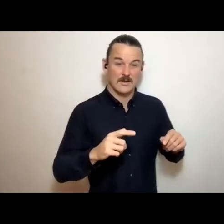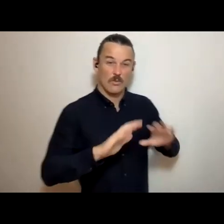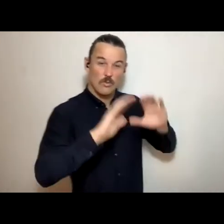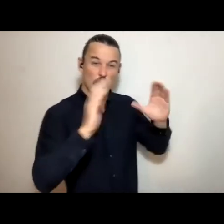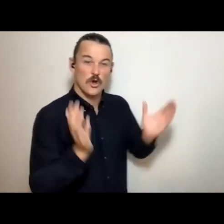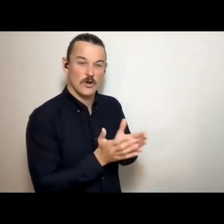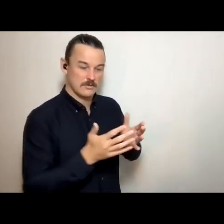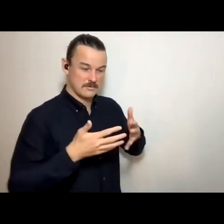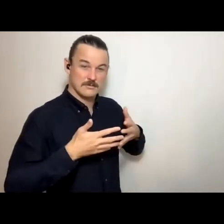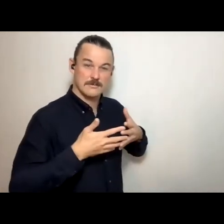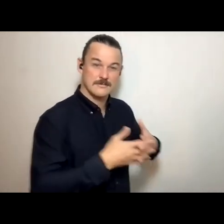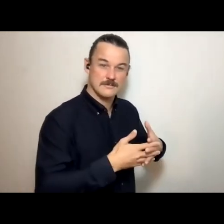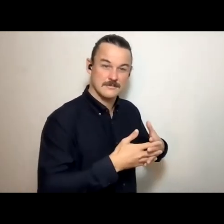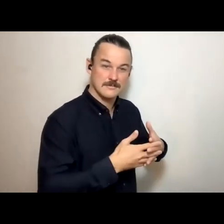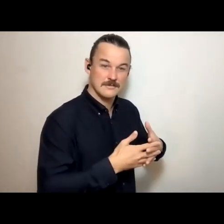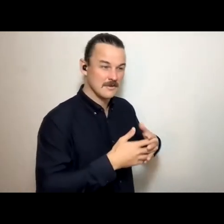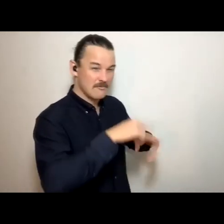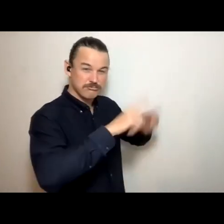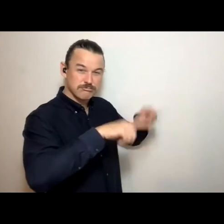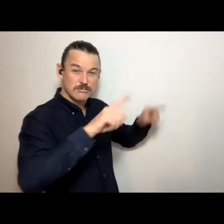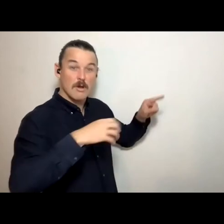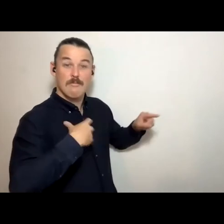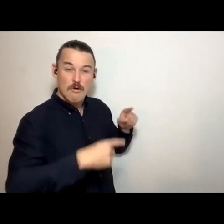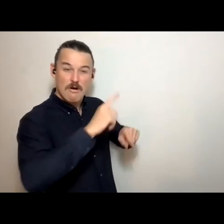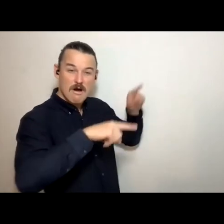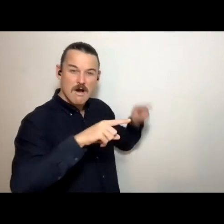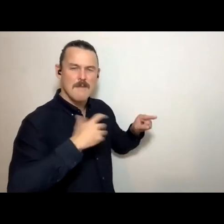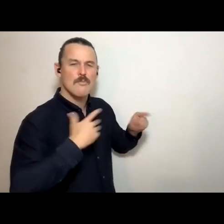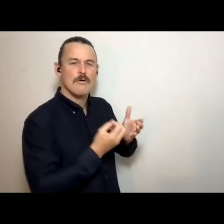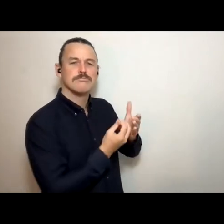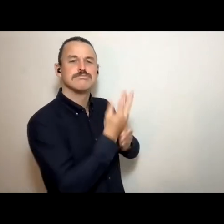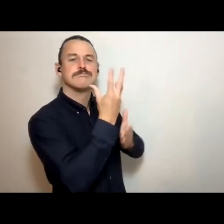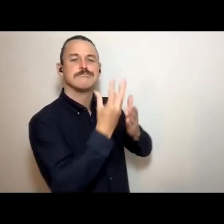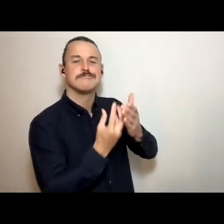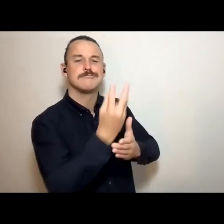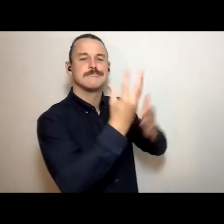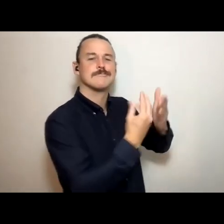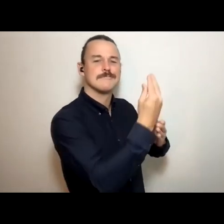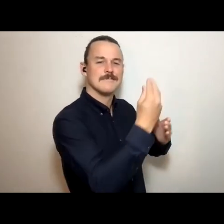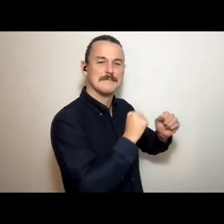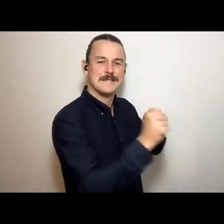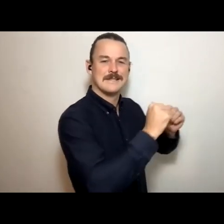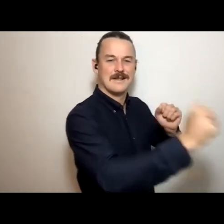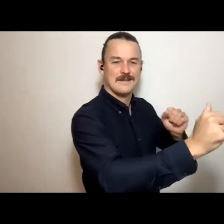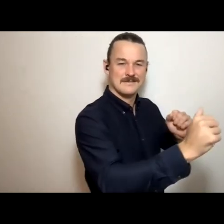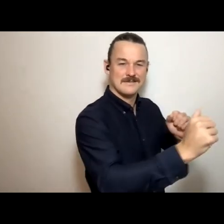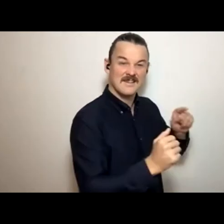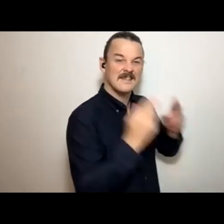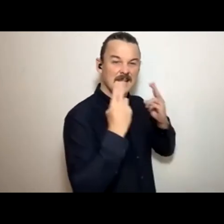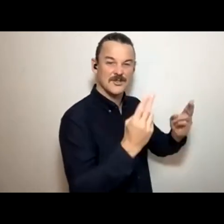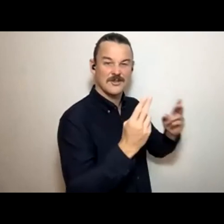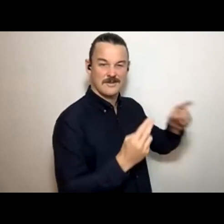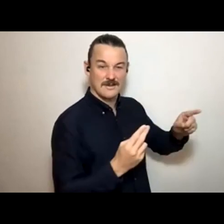and flourishing it is. And I wanted to apply the same paradigm to the value of human diversity for